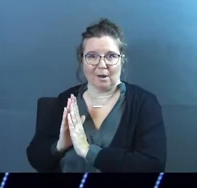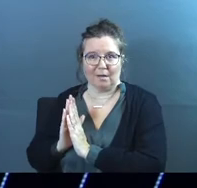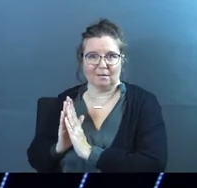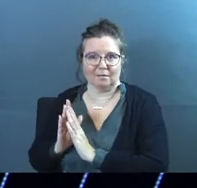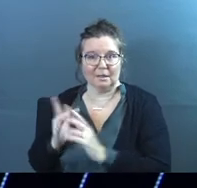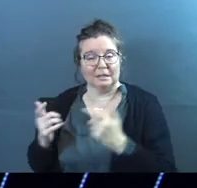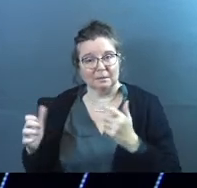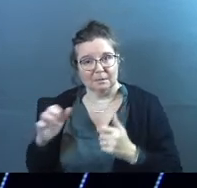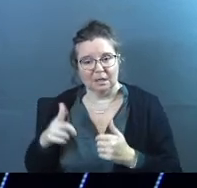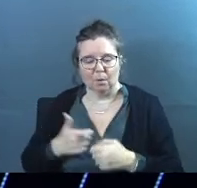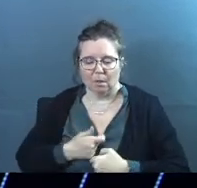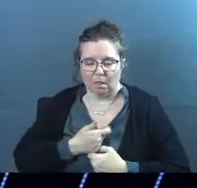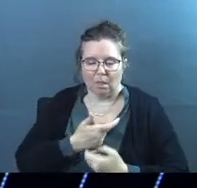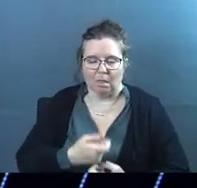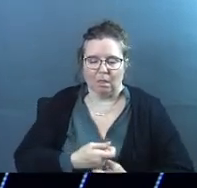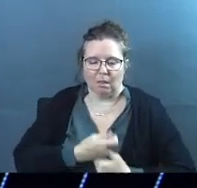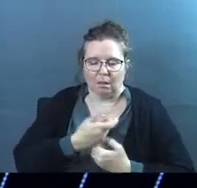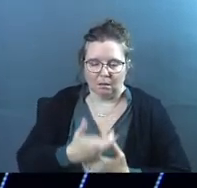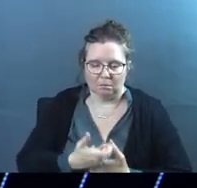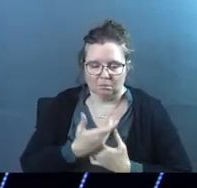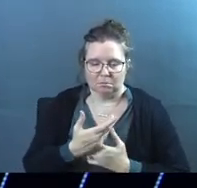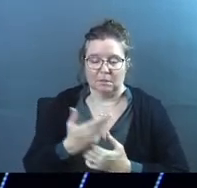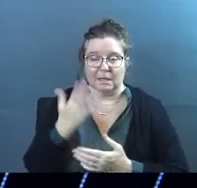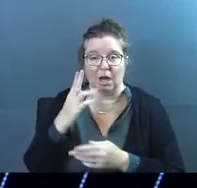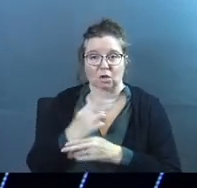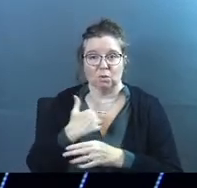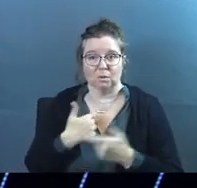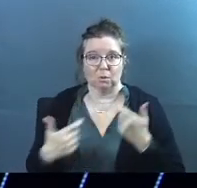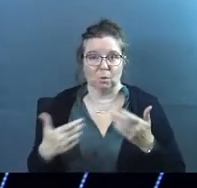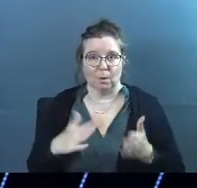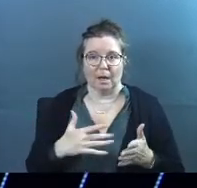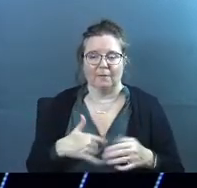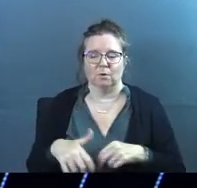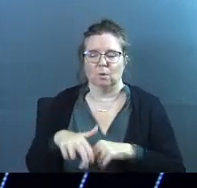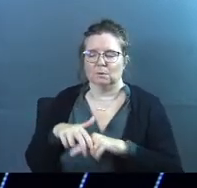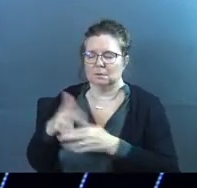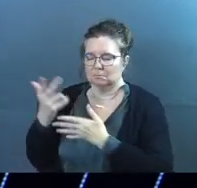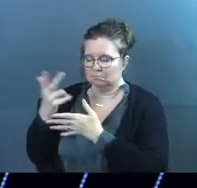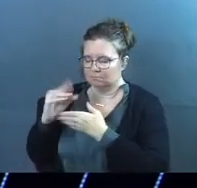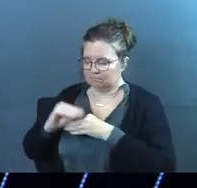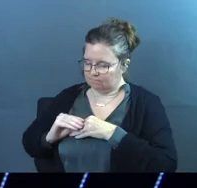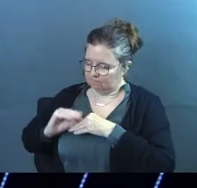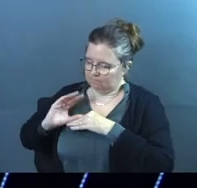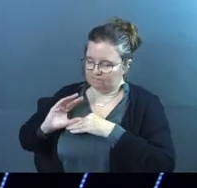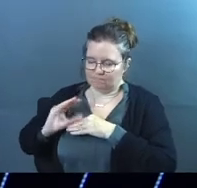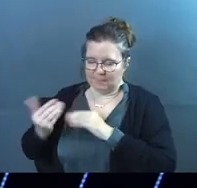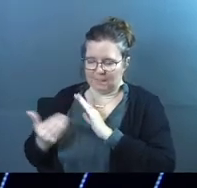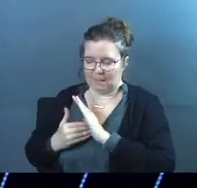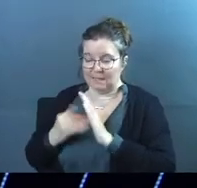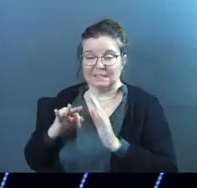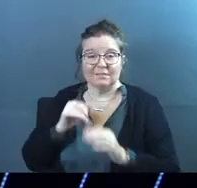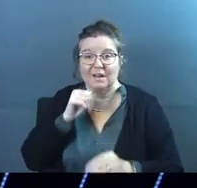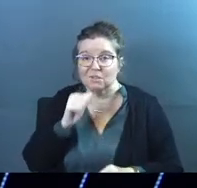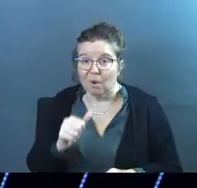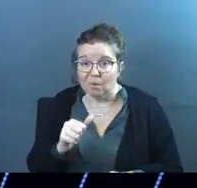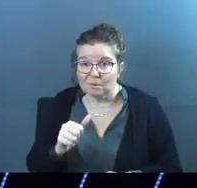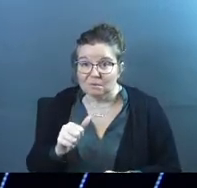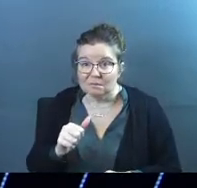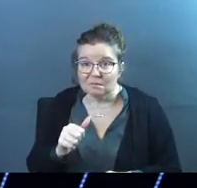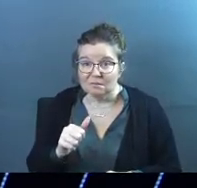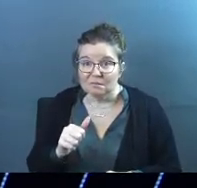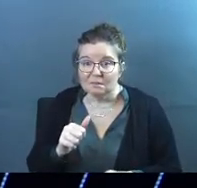That's a big deal. We just poured out on these people. God just used us in a huge way. I need to go sit with him again. I need to get filled up again. Because if I don't,